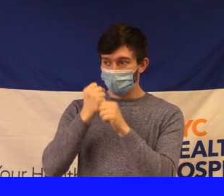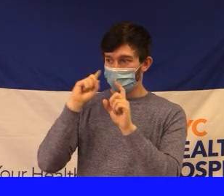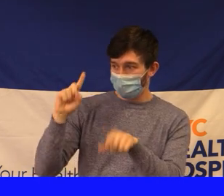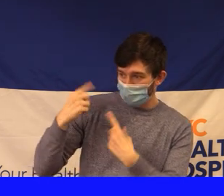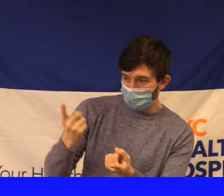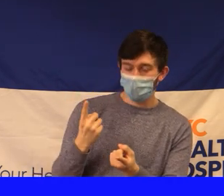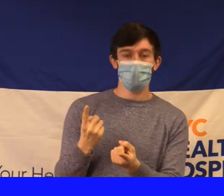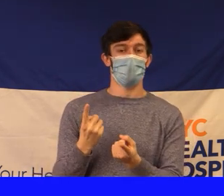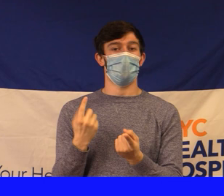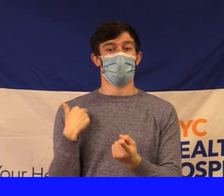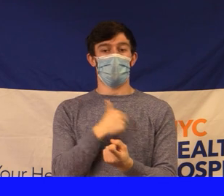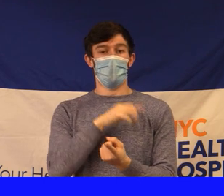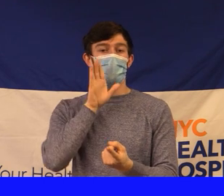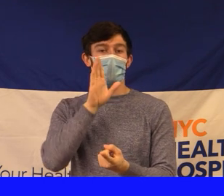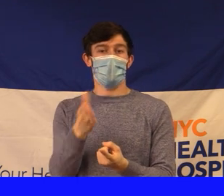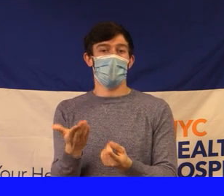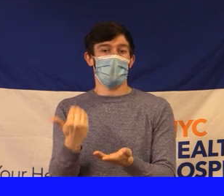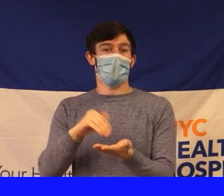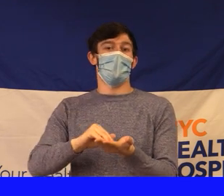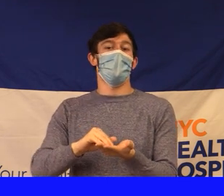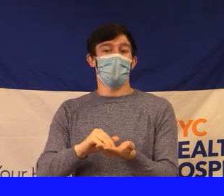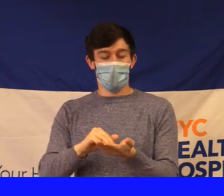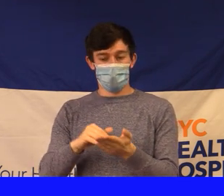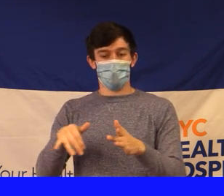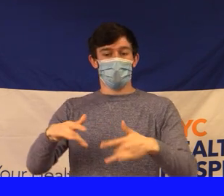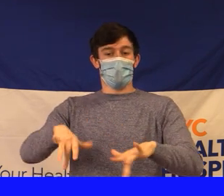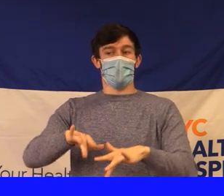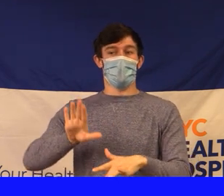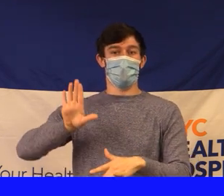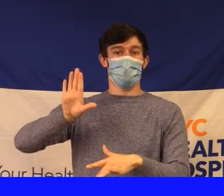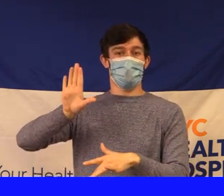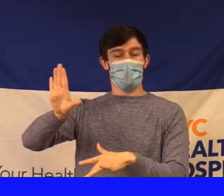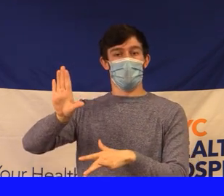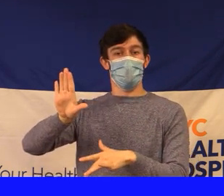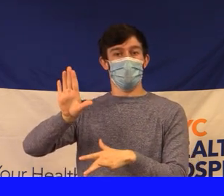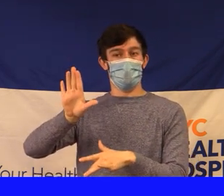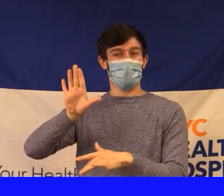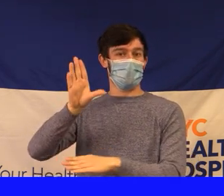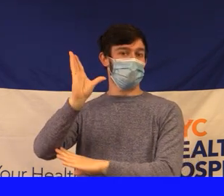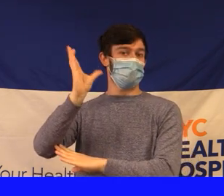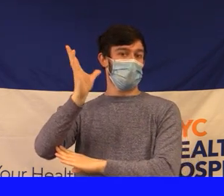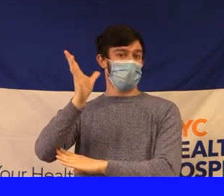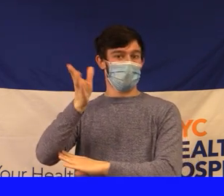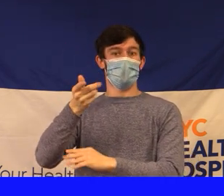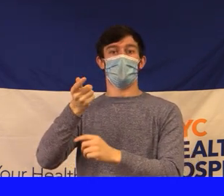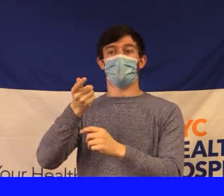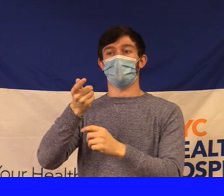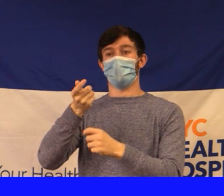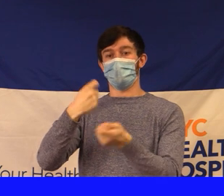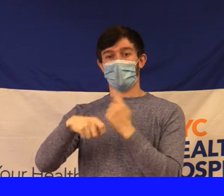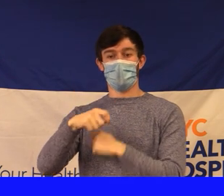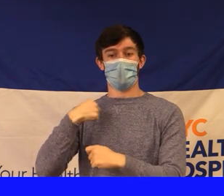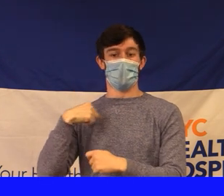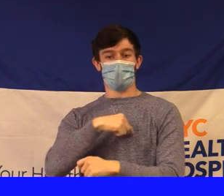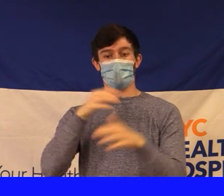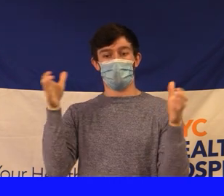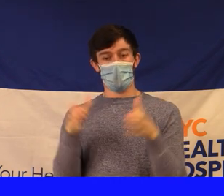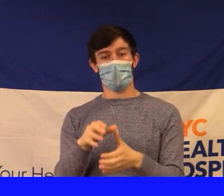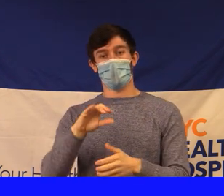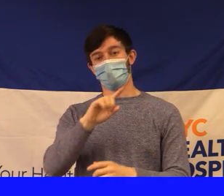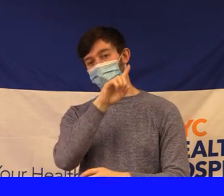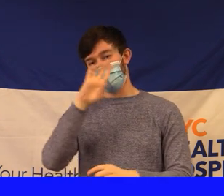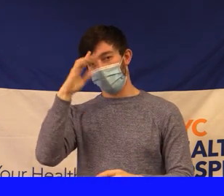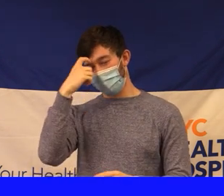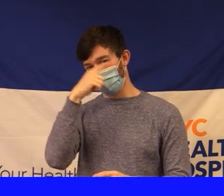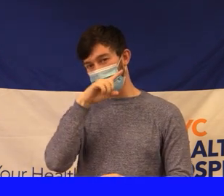we'll record their speeches as opposed to all of us meeting at Jacoby. We will also recognize